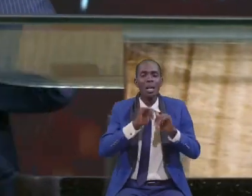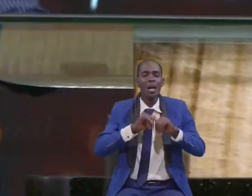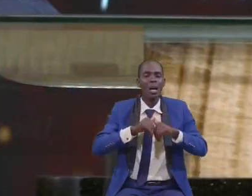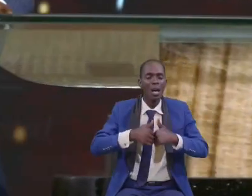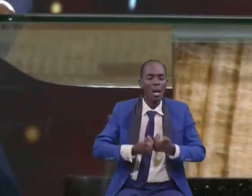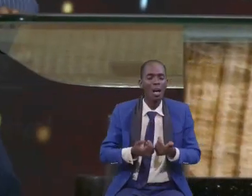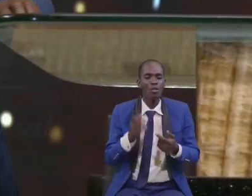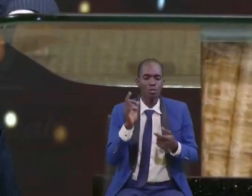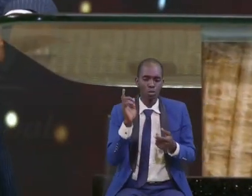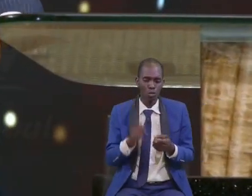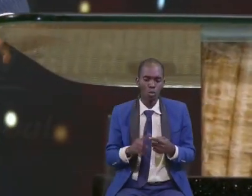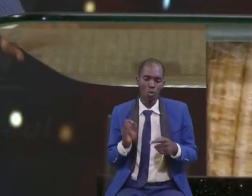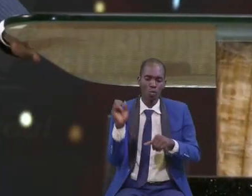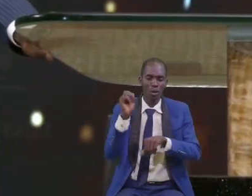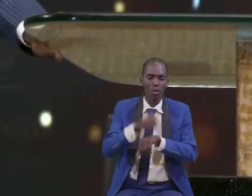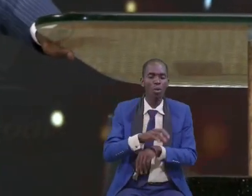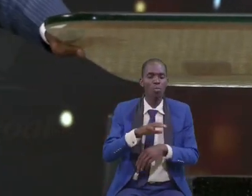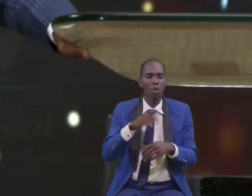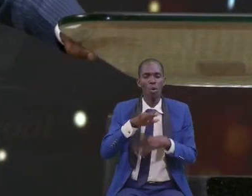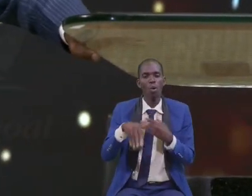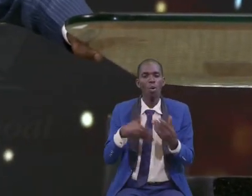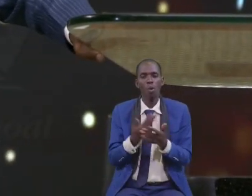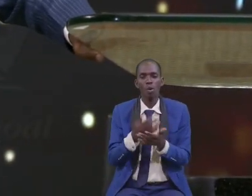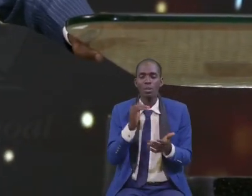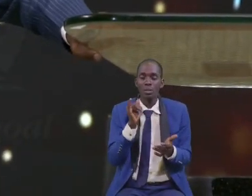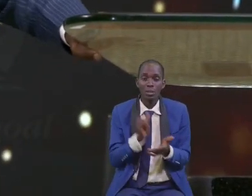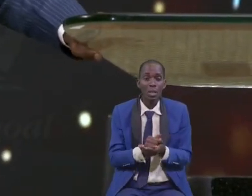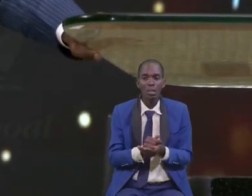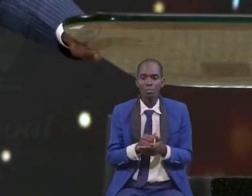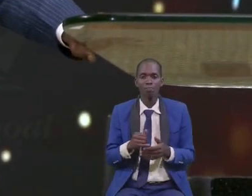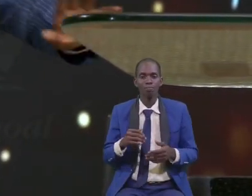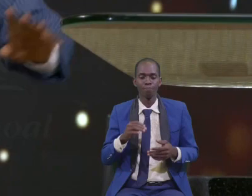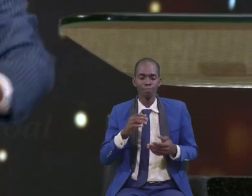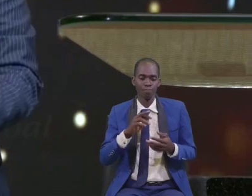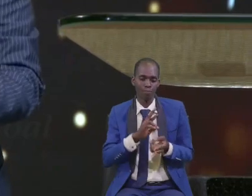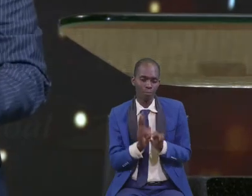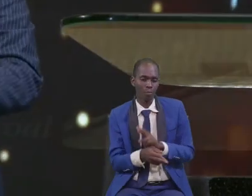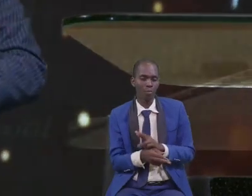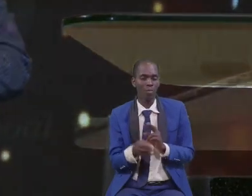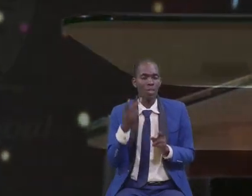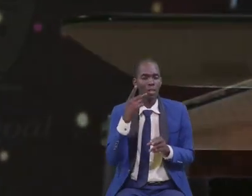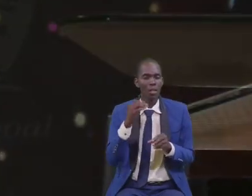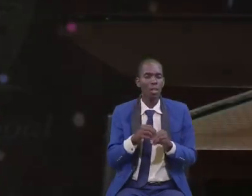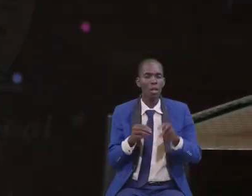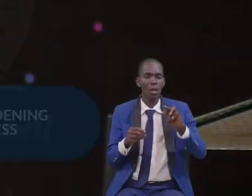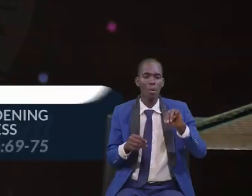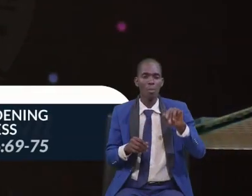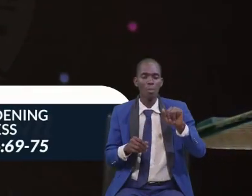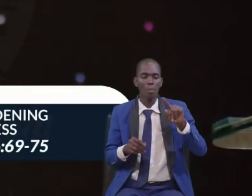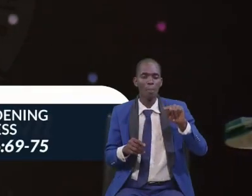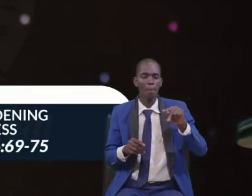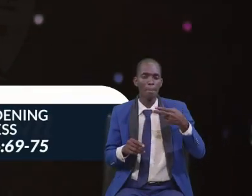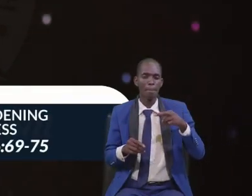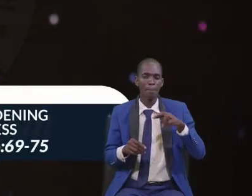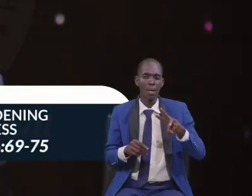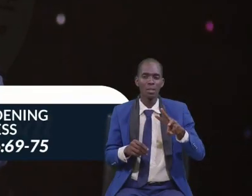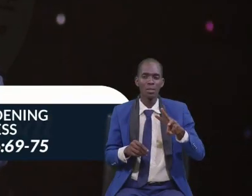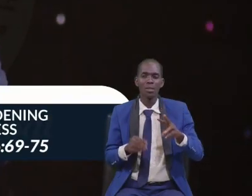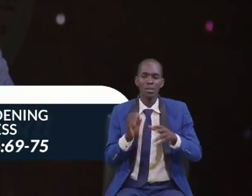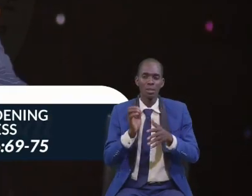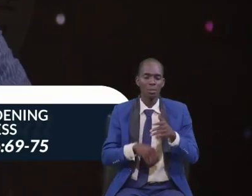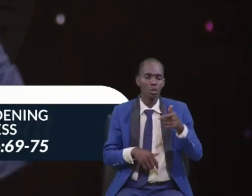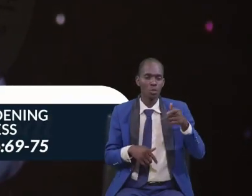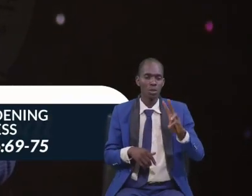deadening temptations. Look at Matthew. I'm looking at chapter 26. You know the story already.